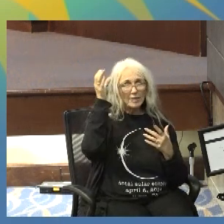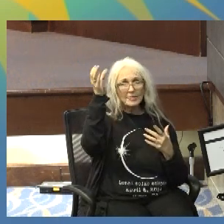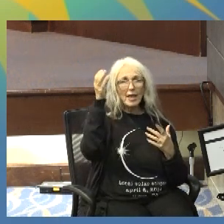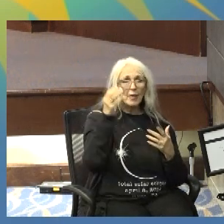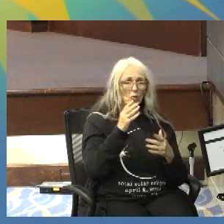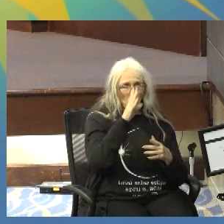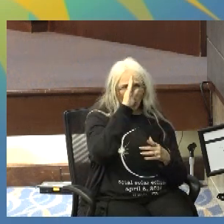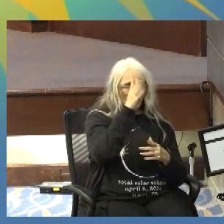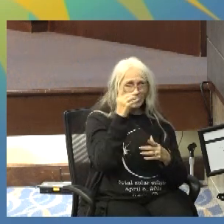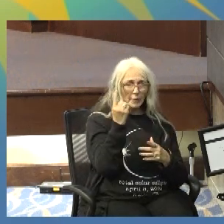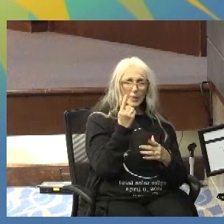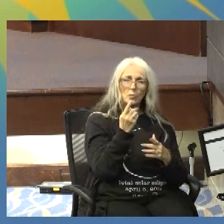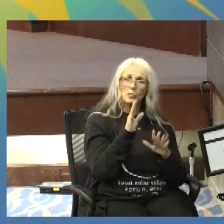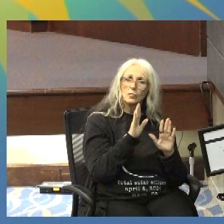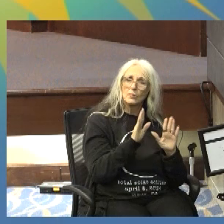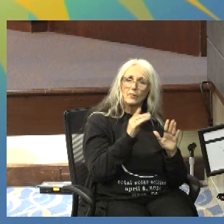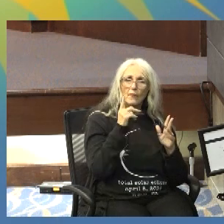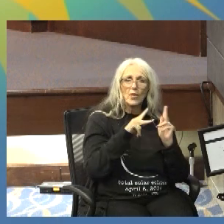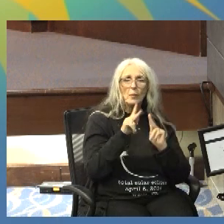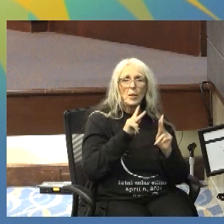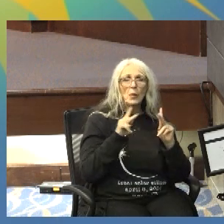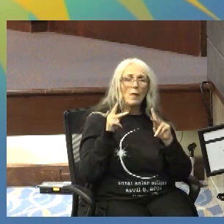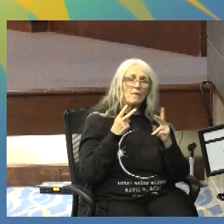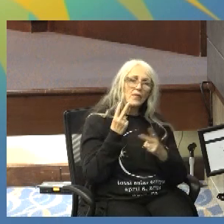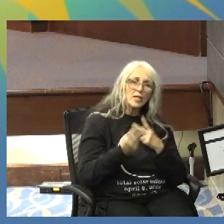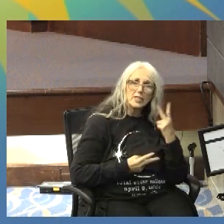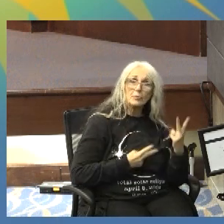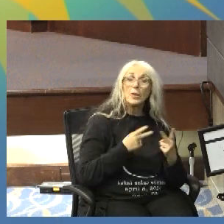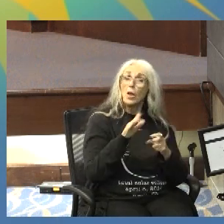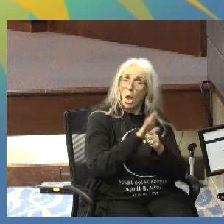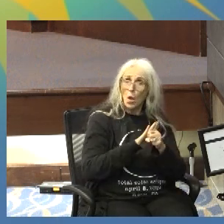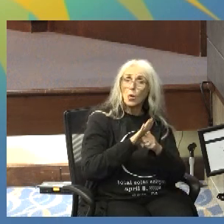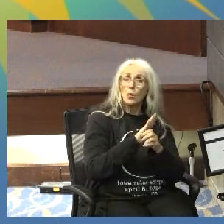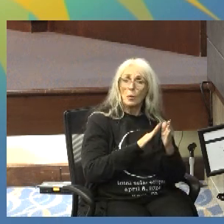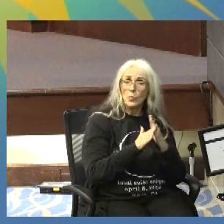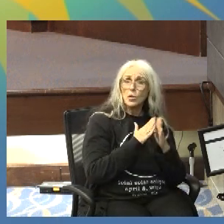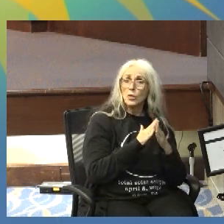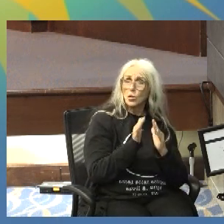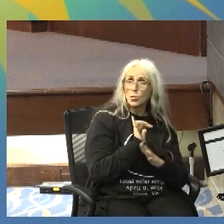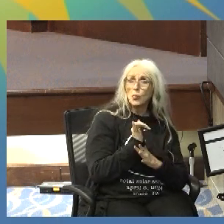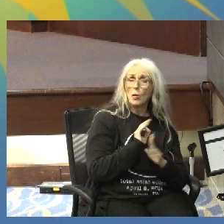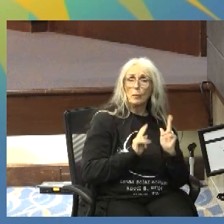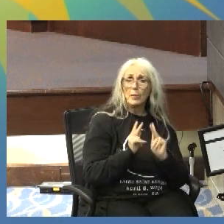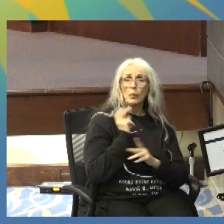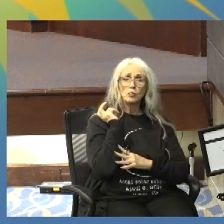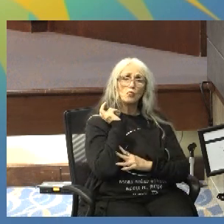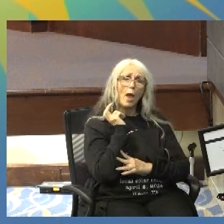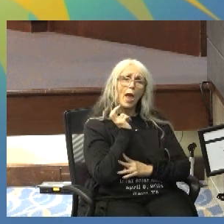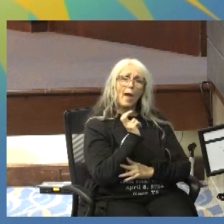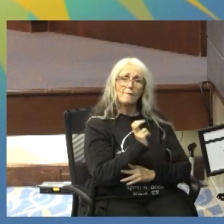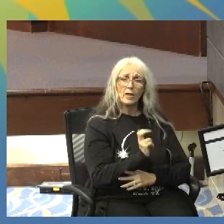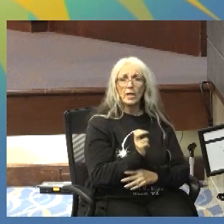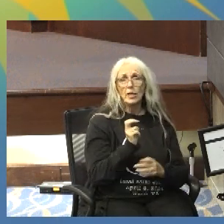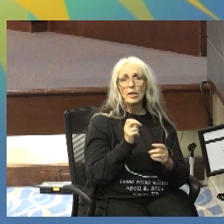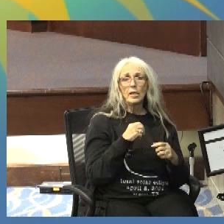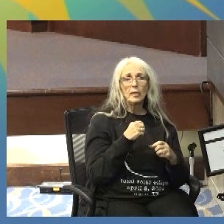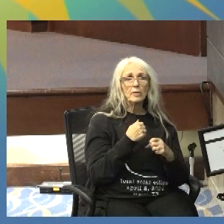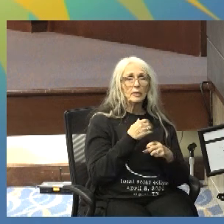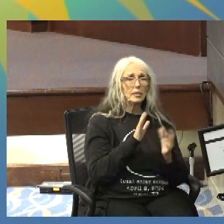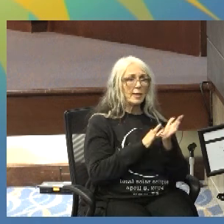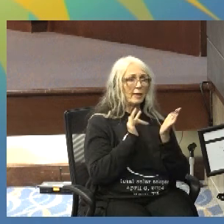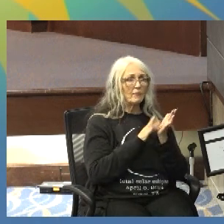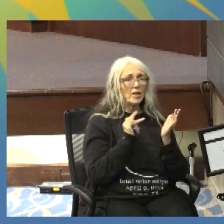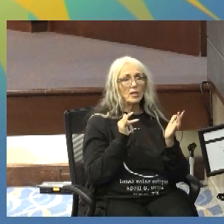people who are coming here. But then that's also for our local community and people traveling in to maximize